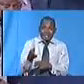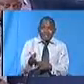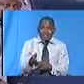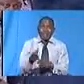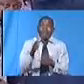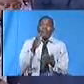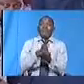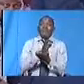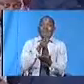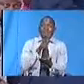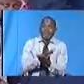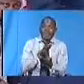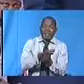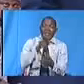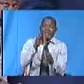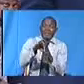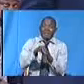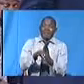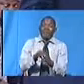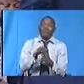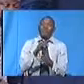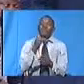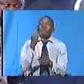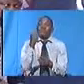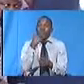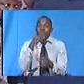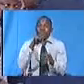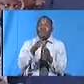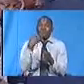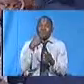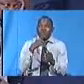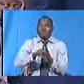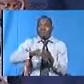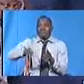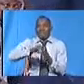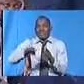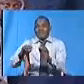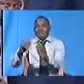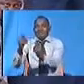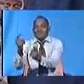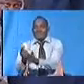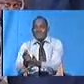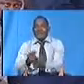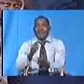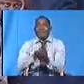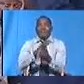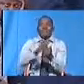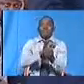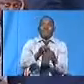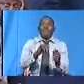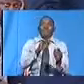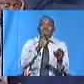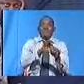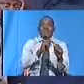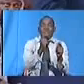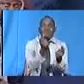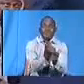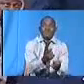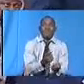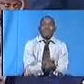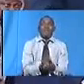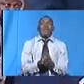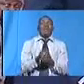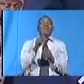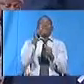are taken out, the spoiled ballots are taken out openly in the presence of everybody,